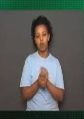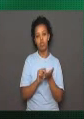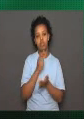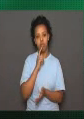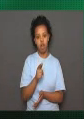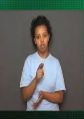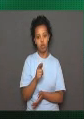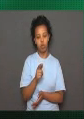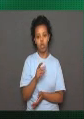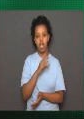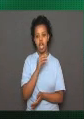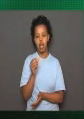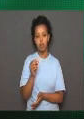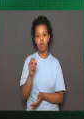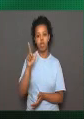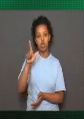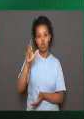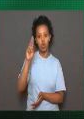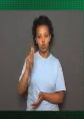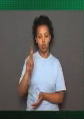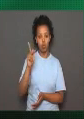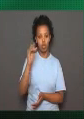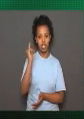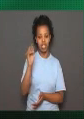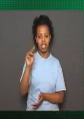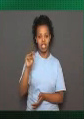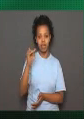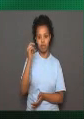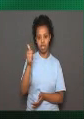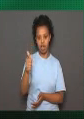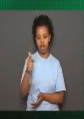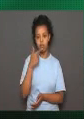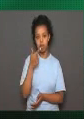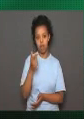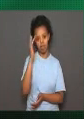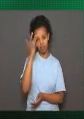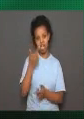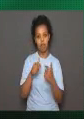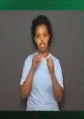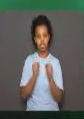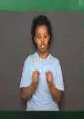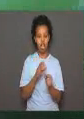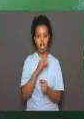develop leukemia when an inversion occurs on a chromosome 16.